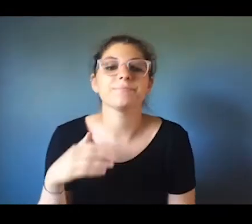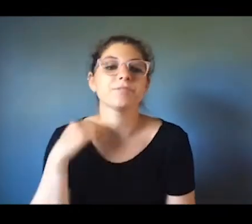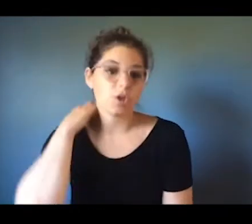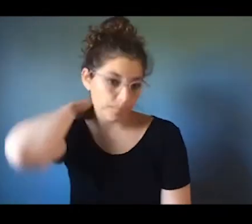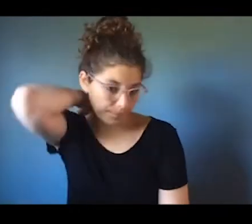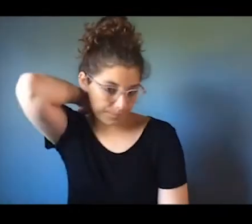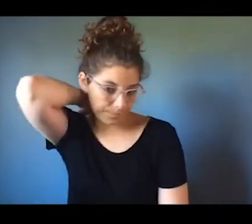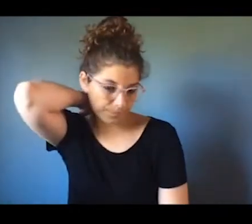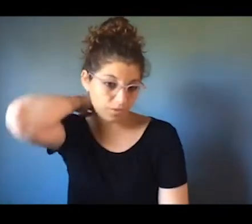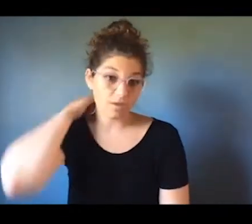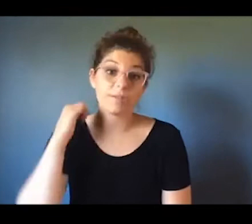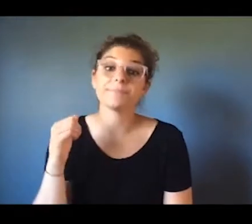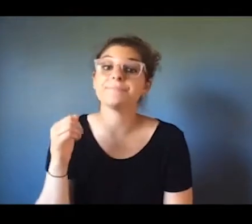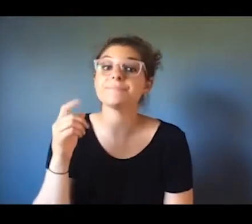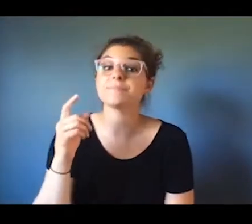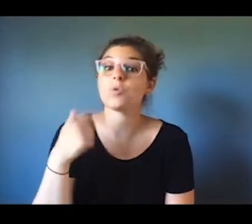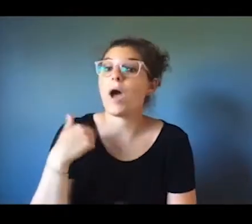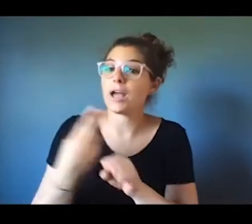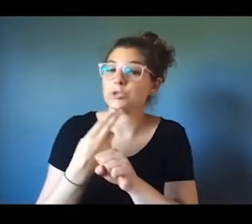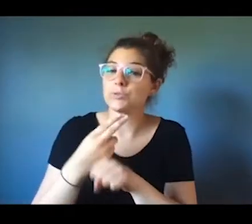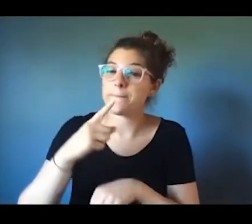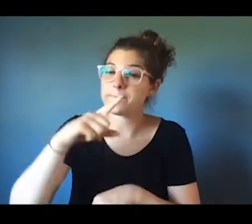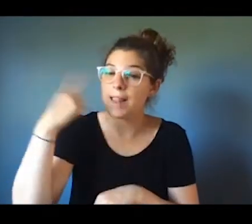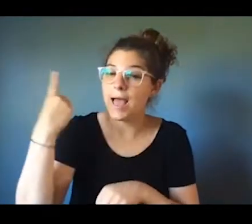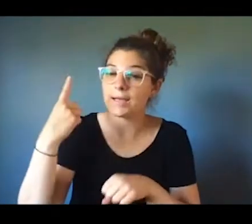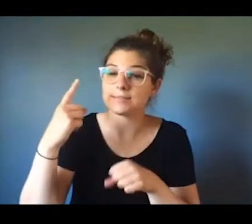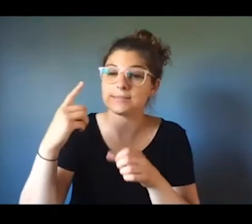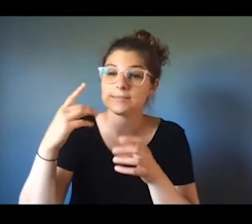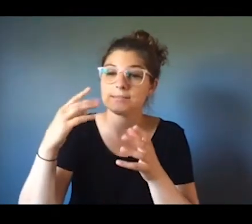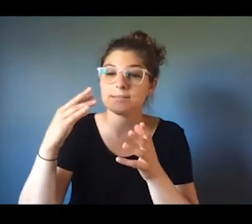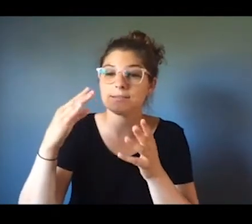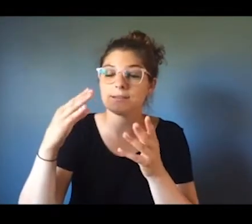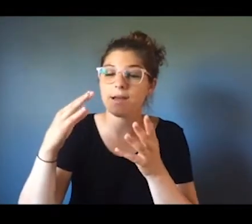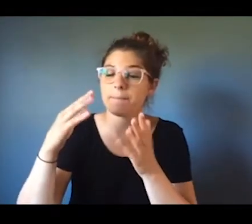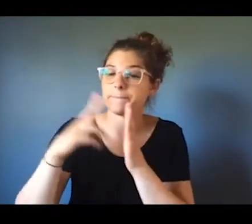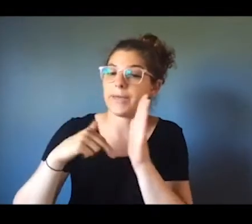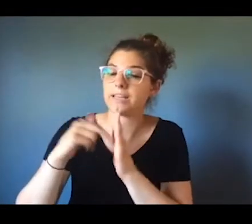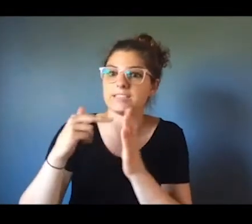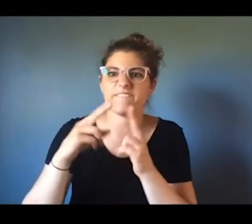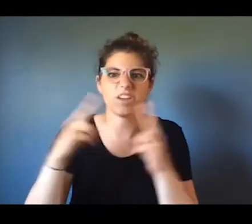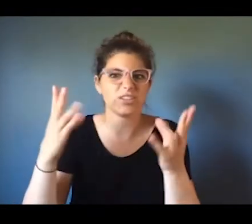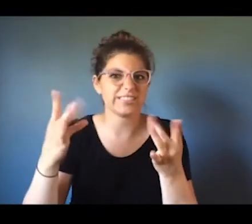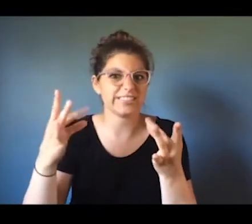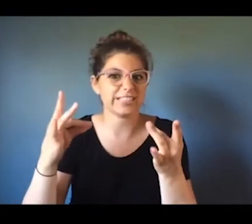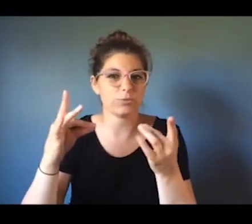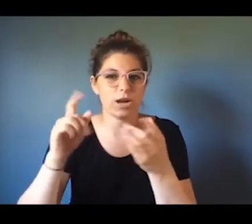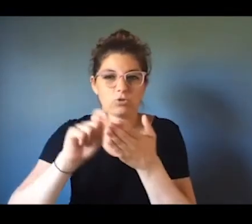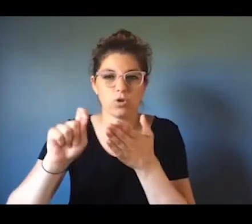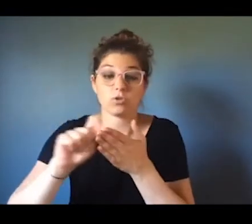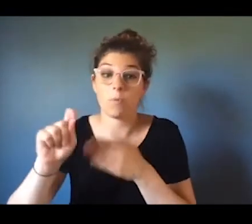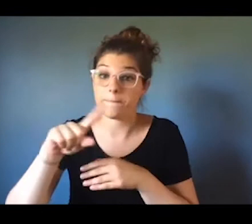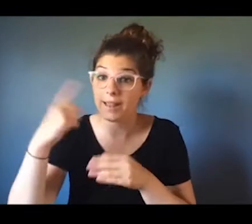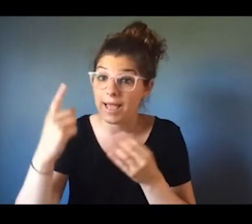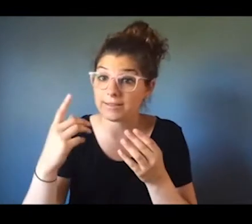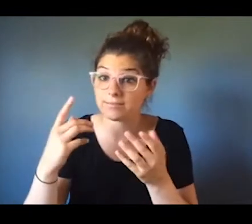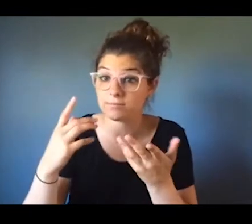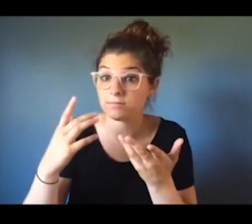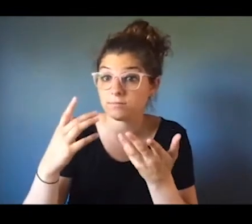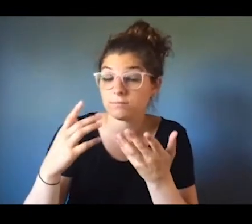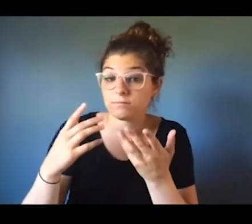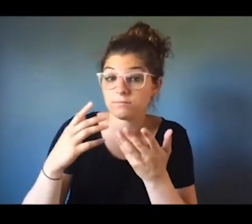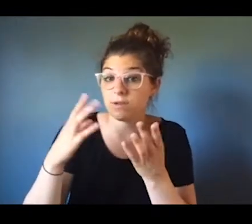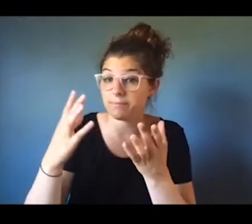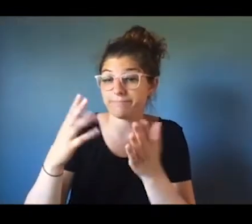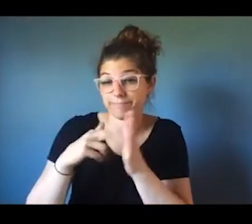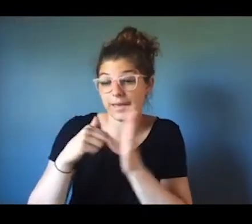be going with it. So first of all, I use a black paint that's very sticky whenever I draw. So I draw with this